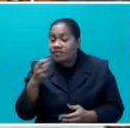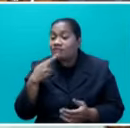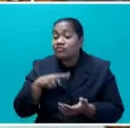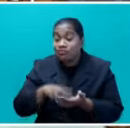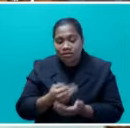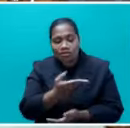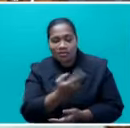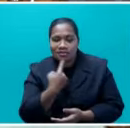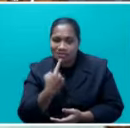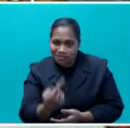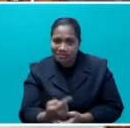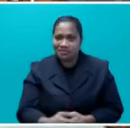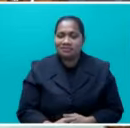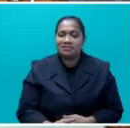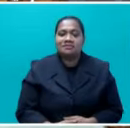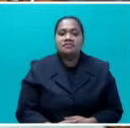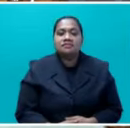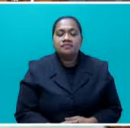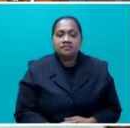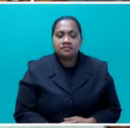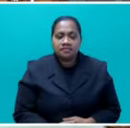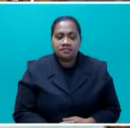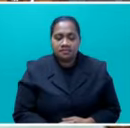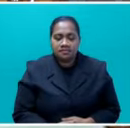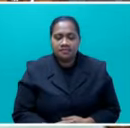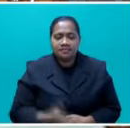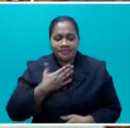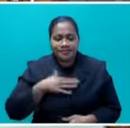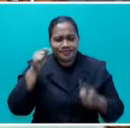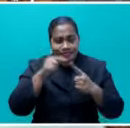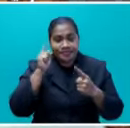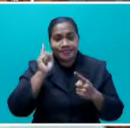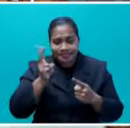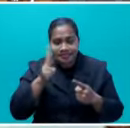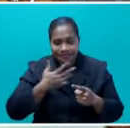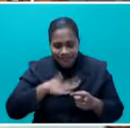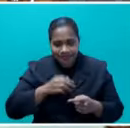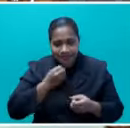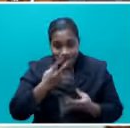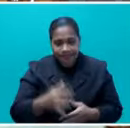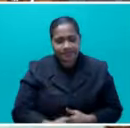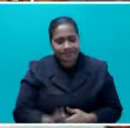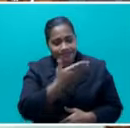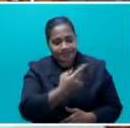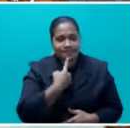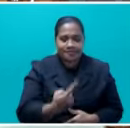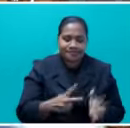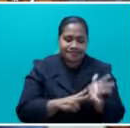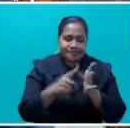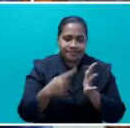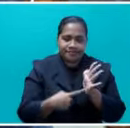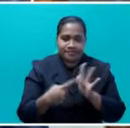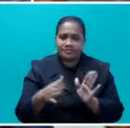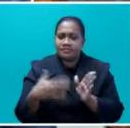Mr. Speaker, sir, the other point that I also wanted to make, just to fact check her, she said that VT card, people don't